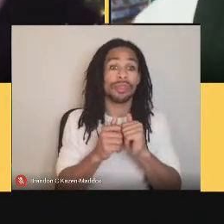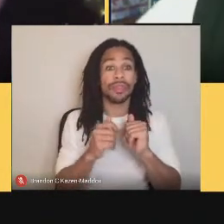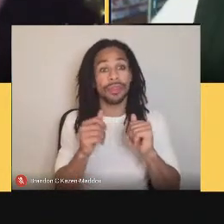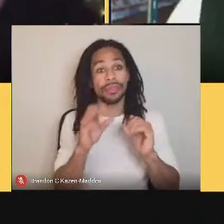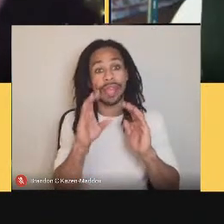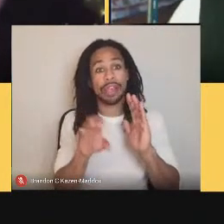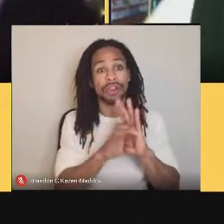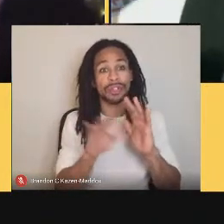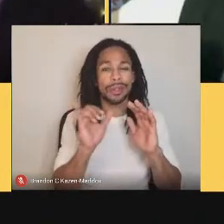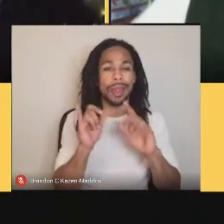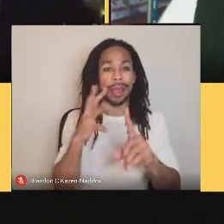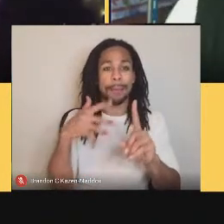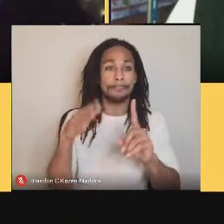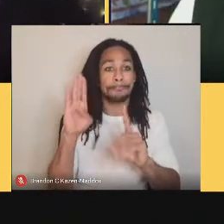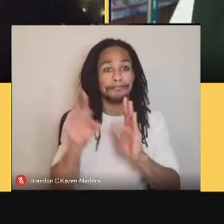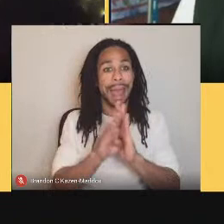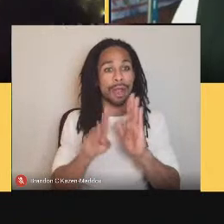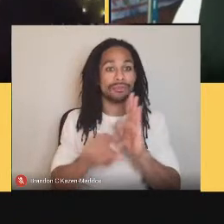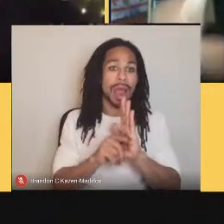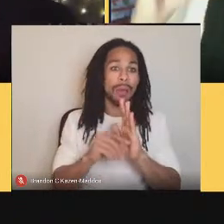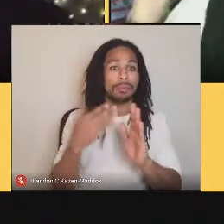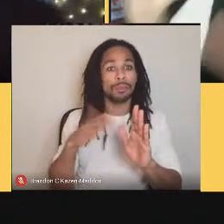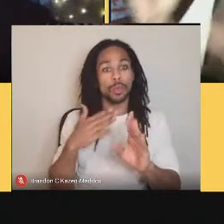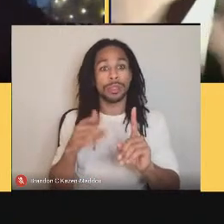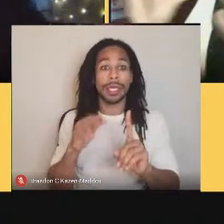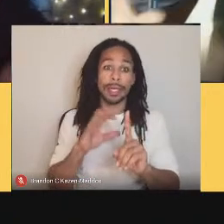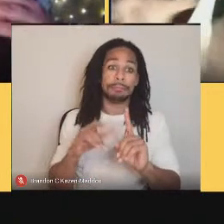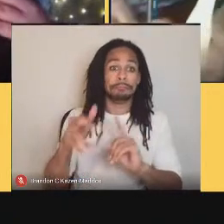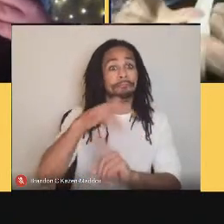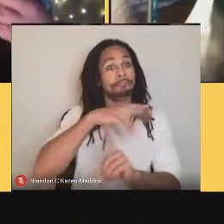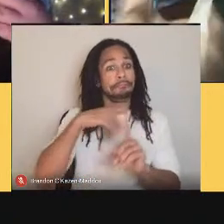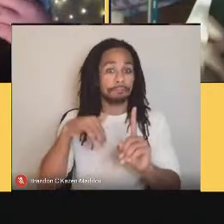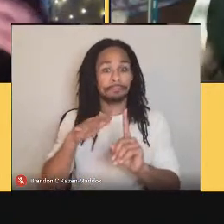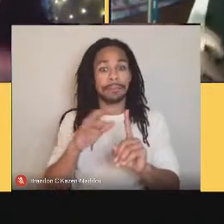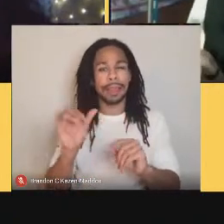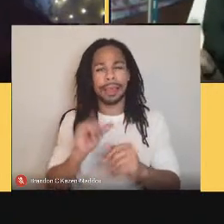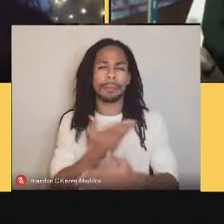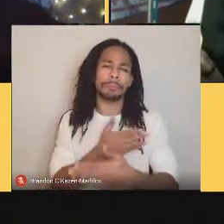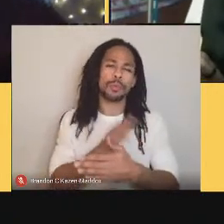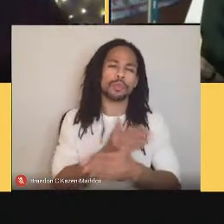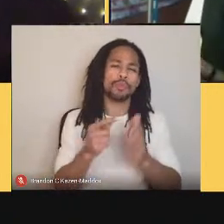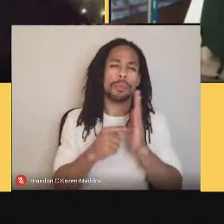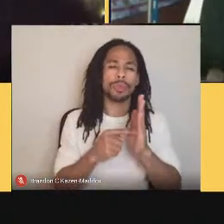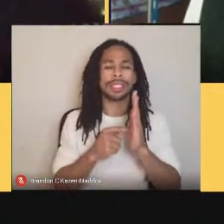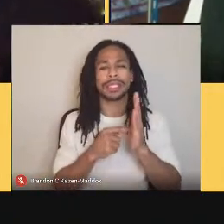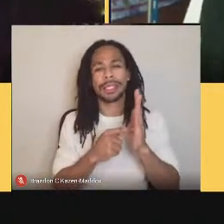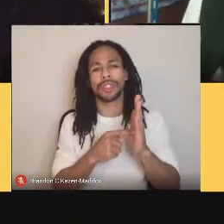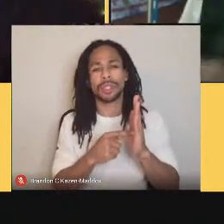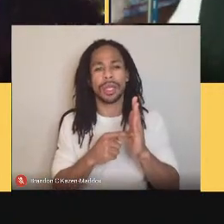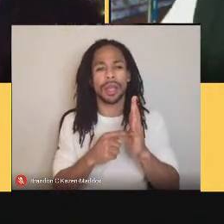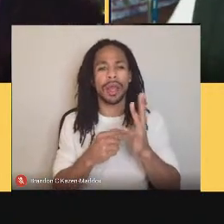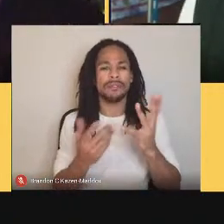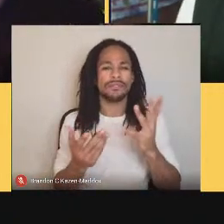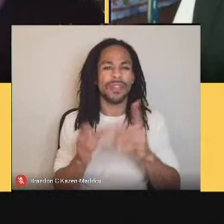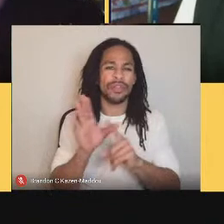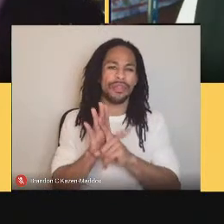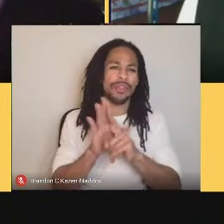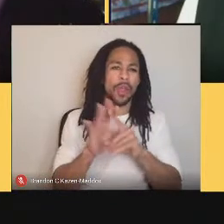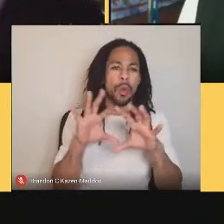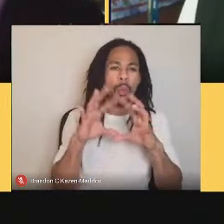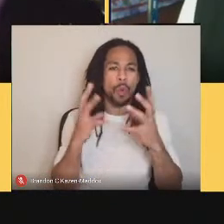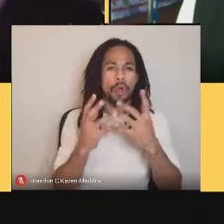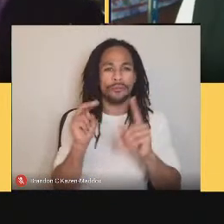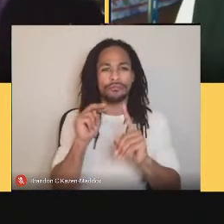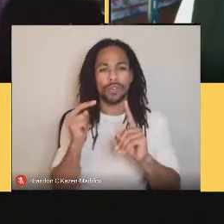walking around. It's like, yep, okay. You know, it's kind of the musical representation of their worldview, which